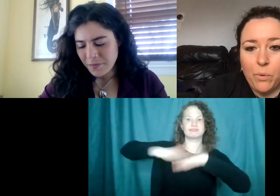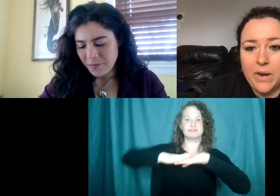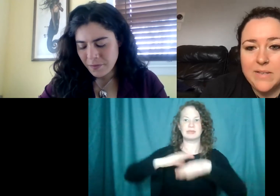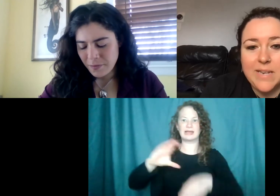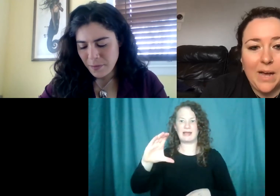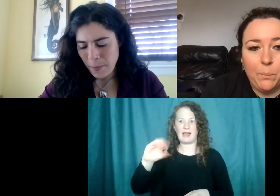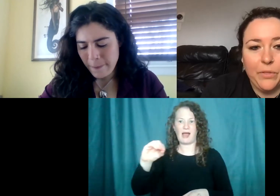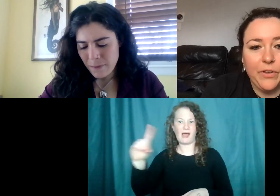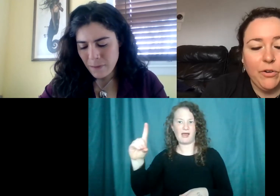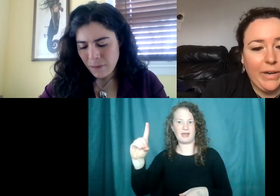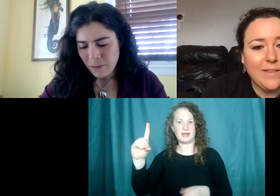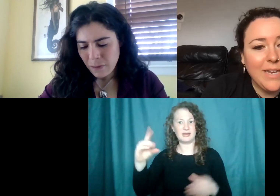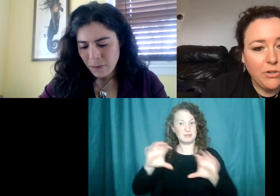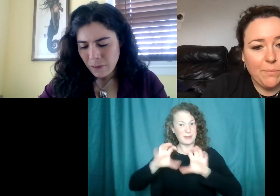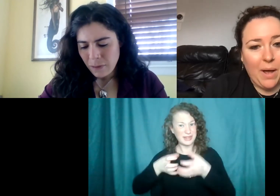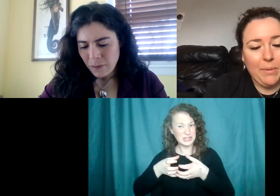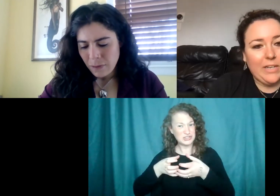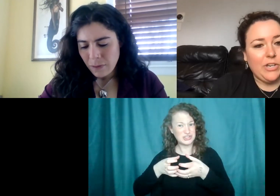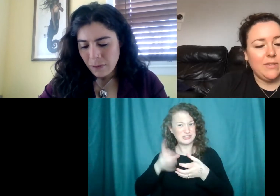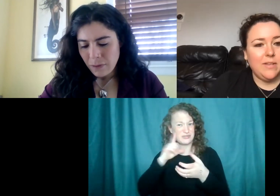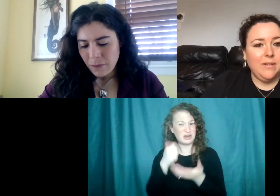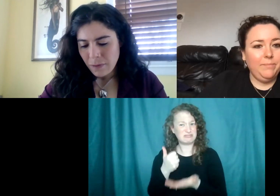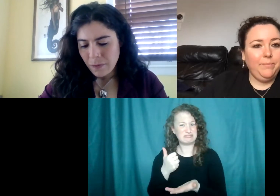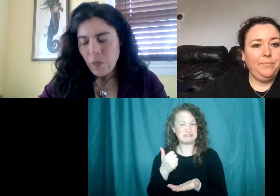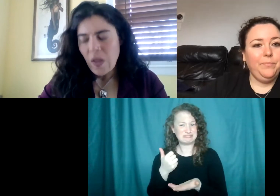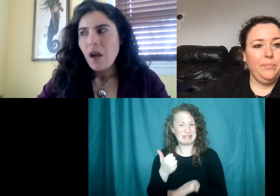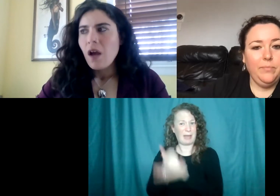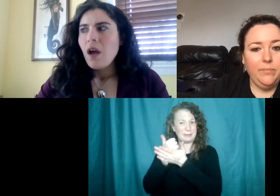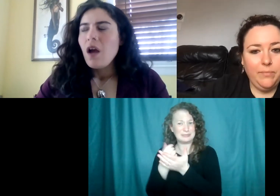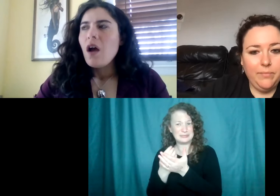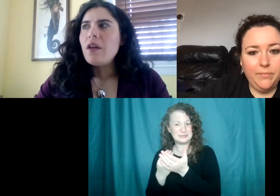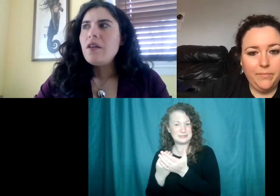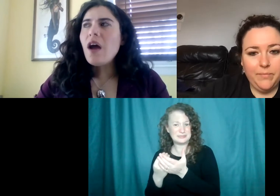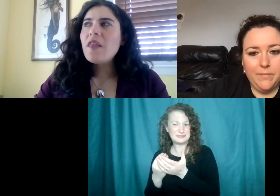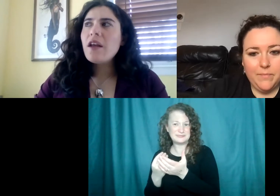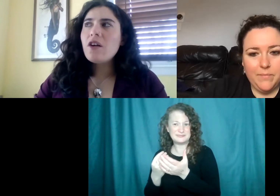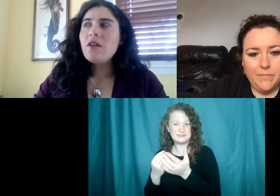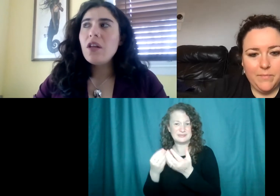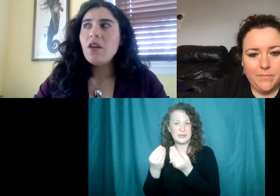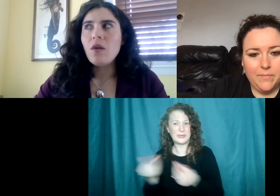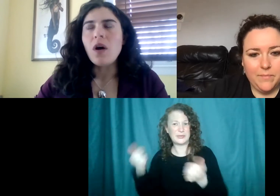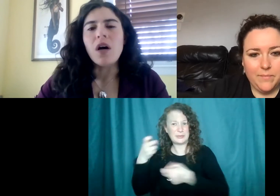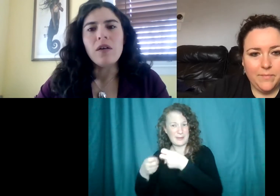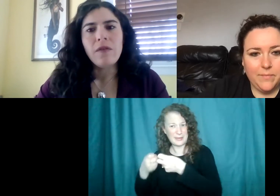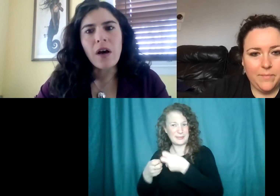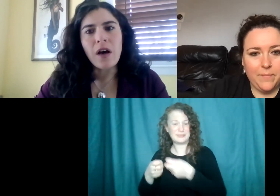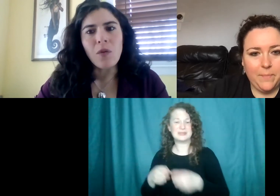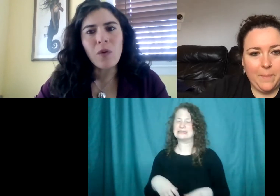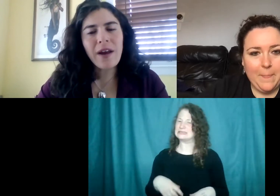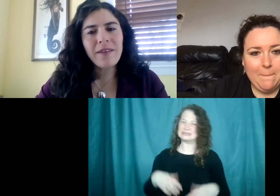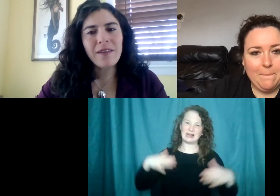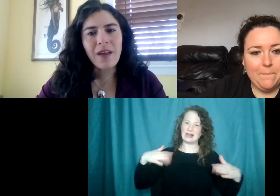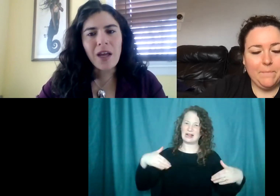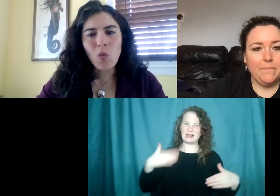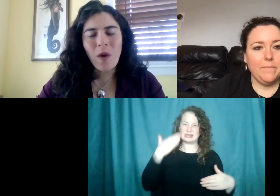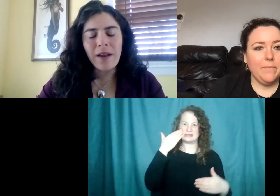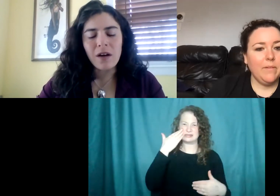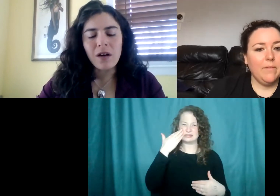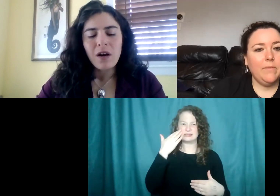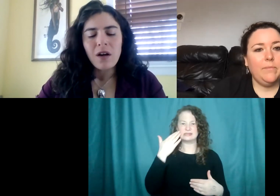kelp forests to help with the green sea urchin populations? Not that I currently know of. We're at a